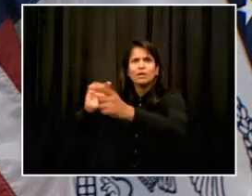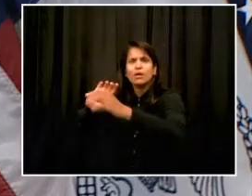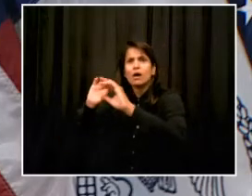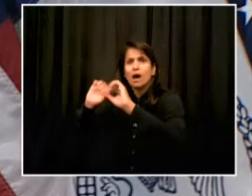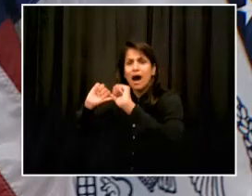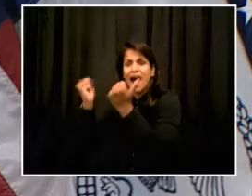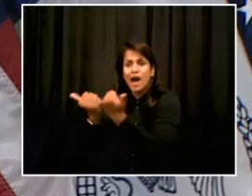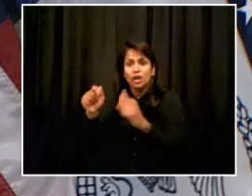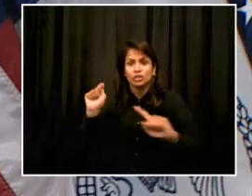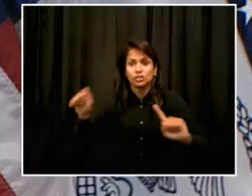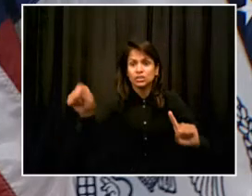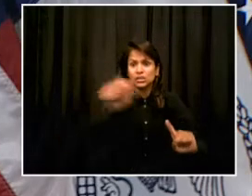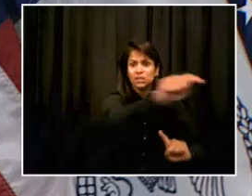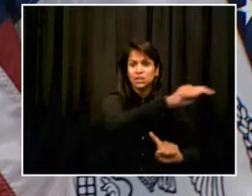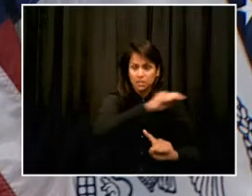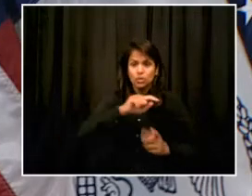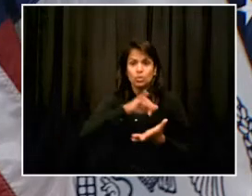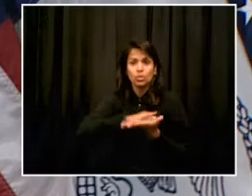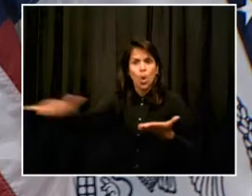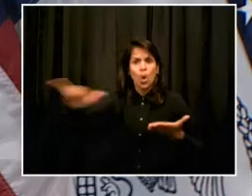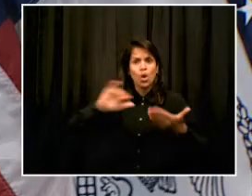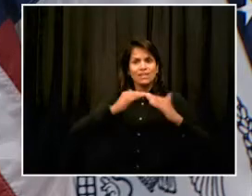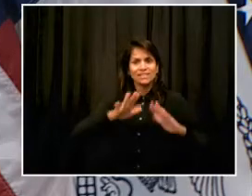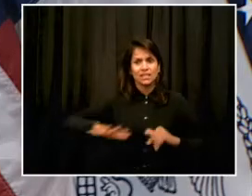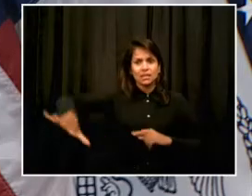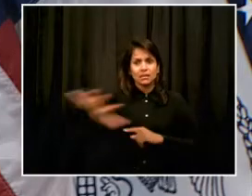Next, we have Juliet from 1010 Wins.